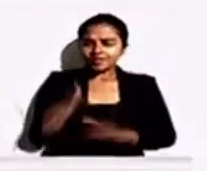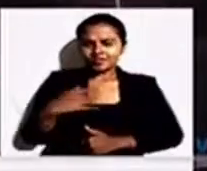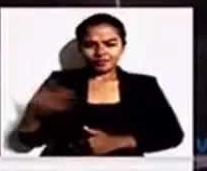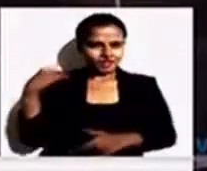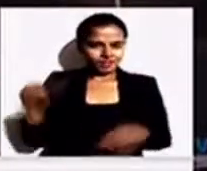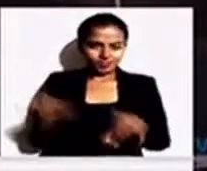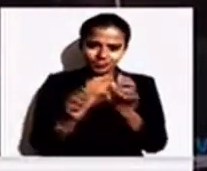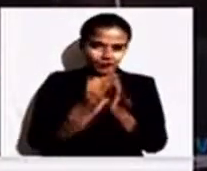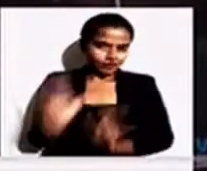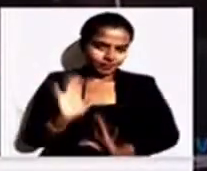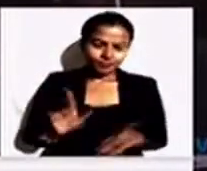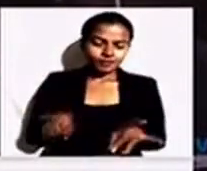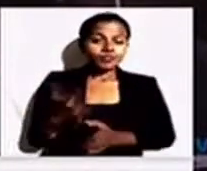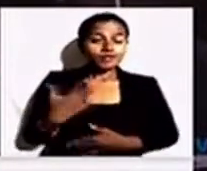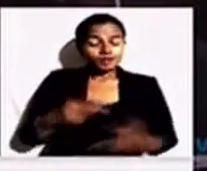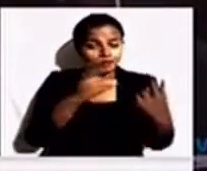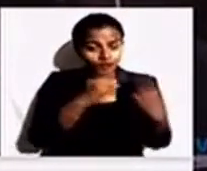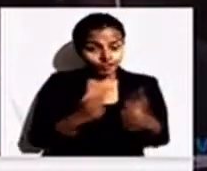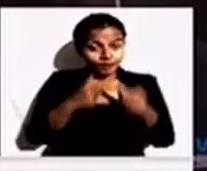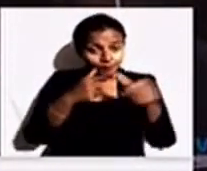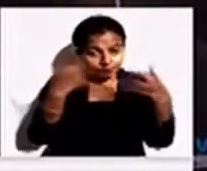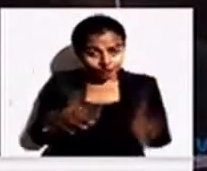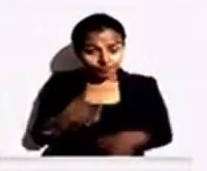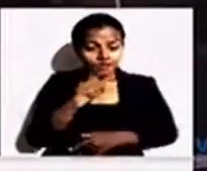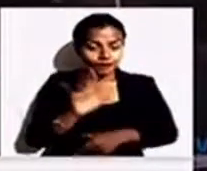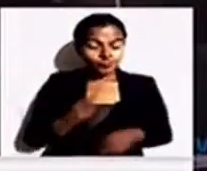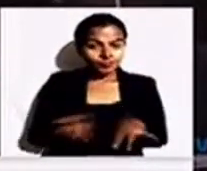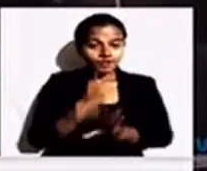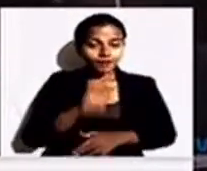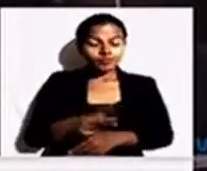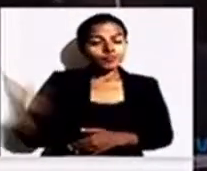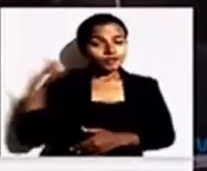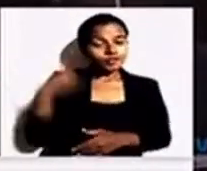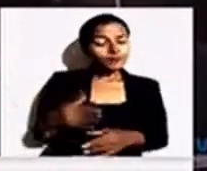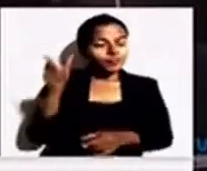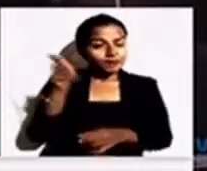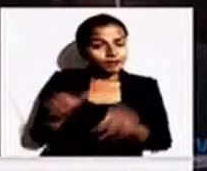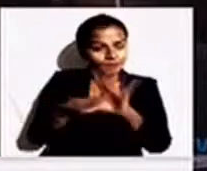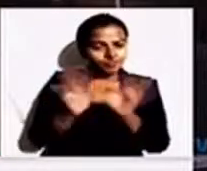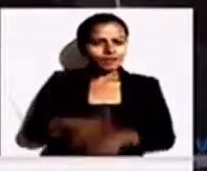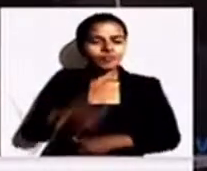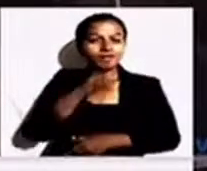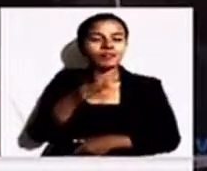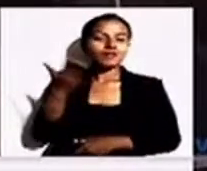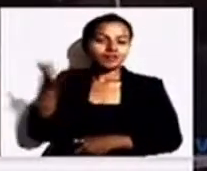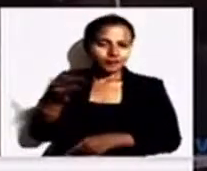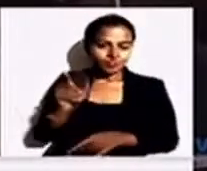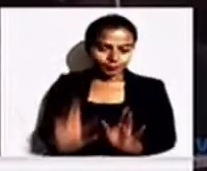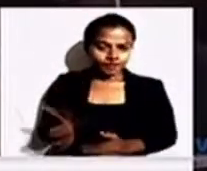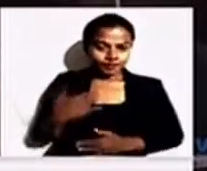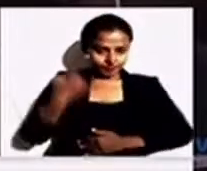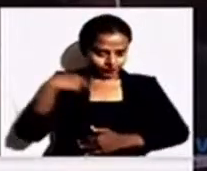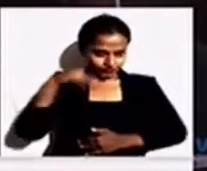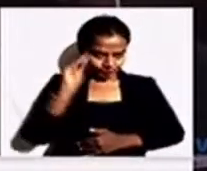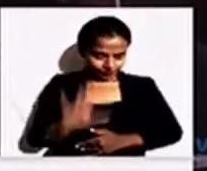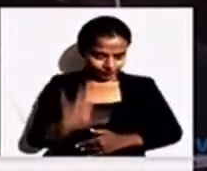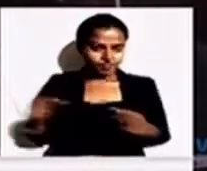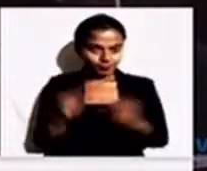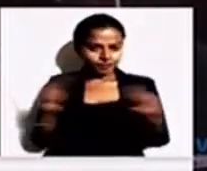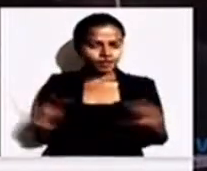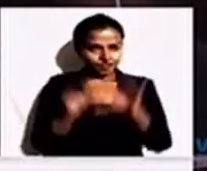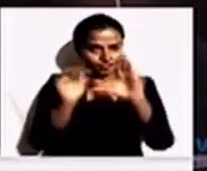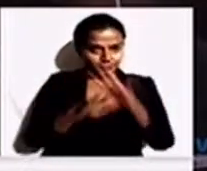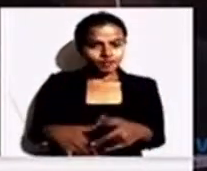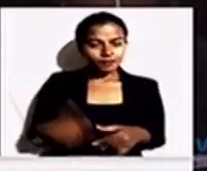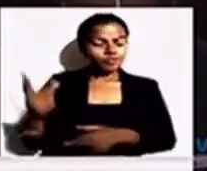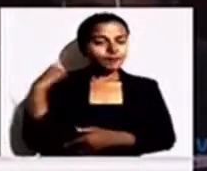response, he had accused me of being an army commander who is shy to speak. I have learned that this parliamentarian had left the army after sustaining minor